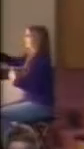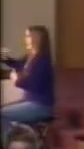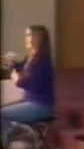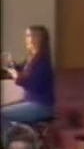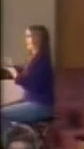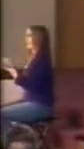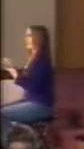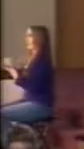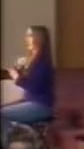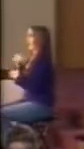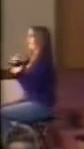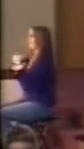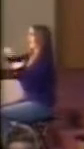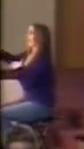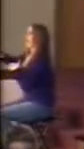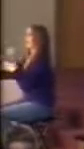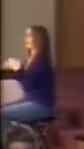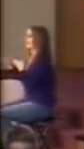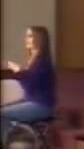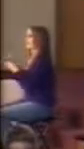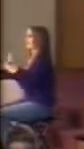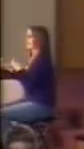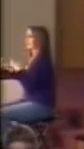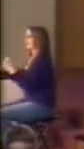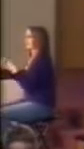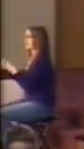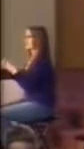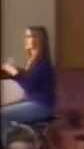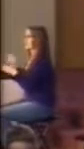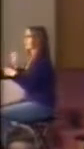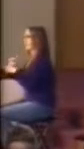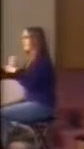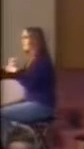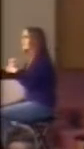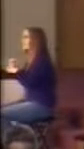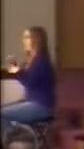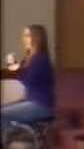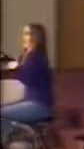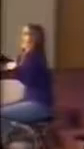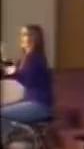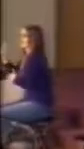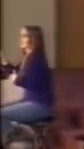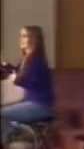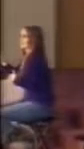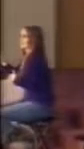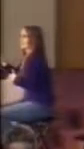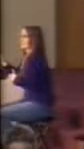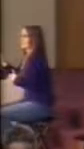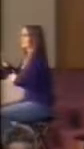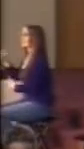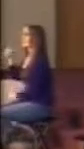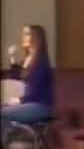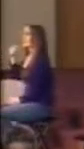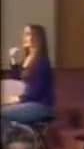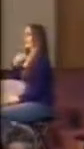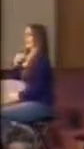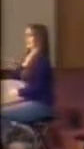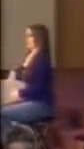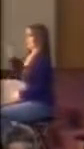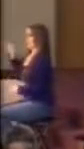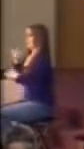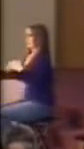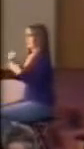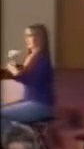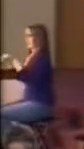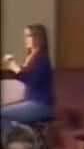that I was being called into ministry work and that I was being called to preach. See, I grew up in a ministry family.